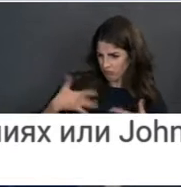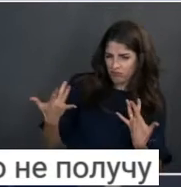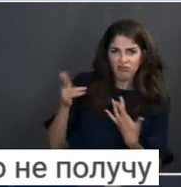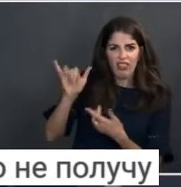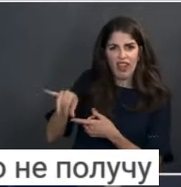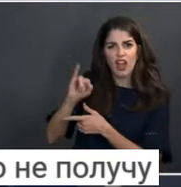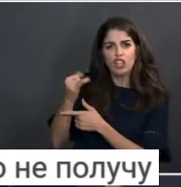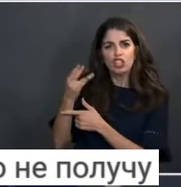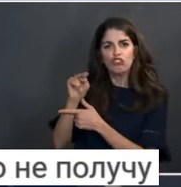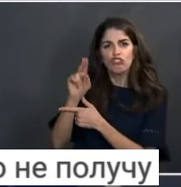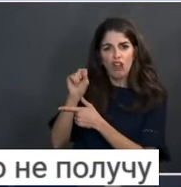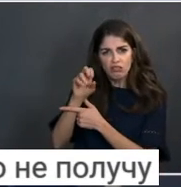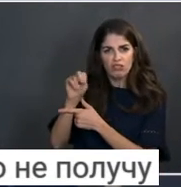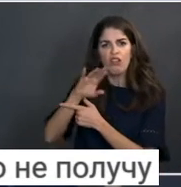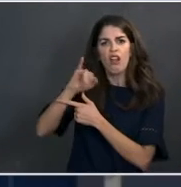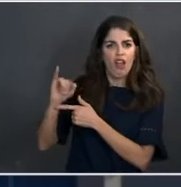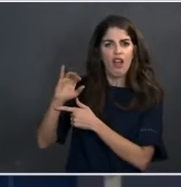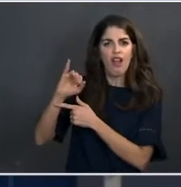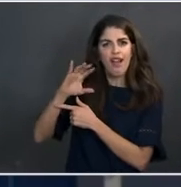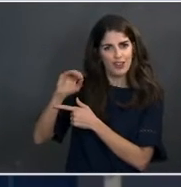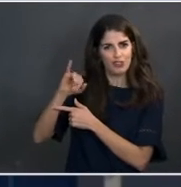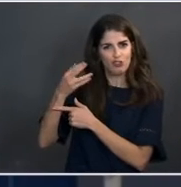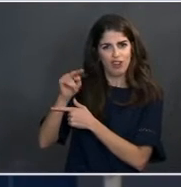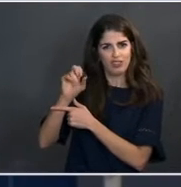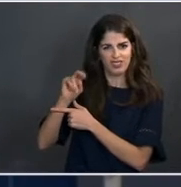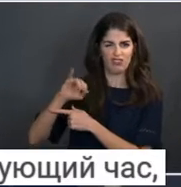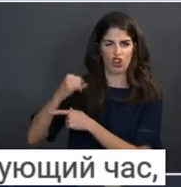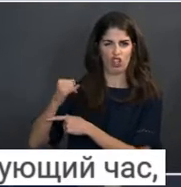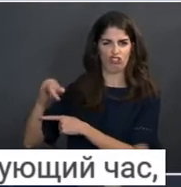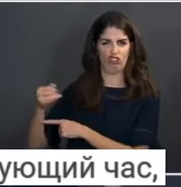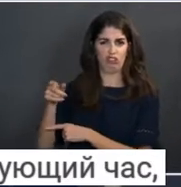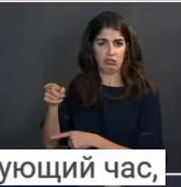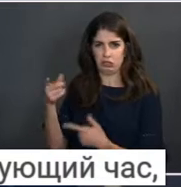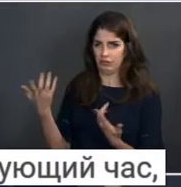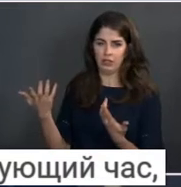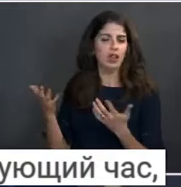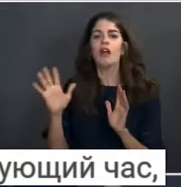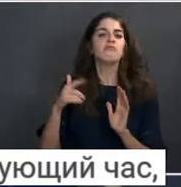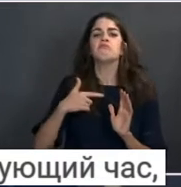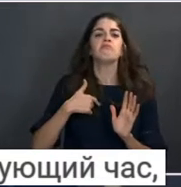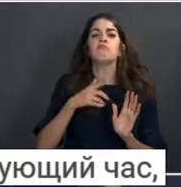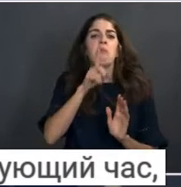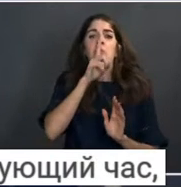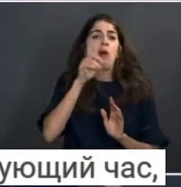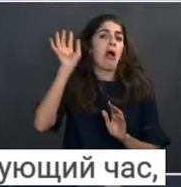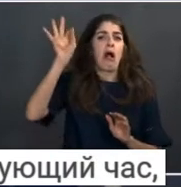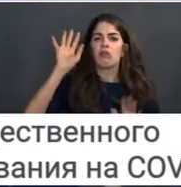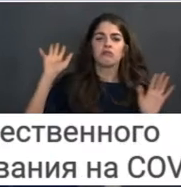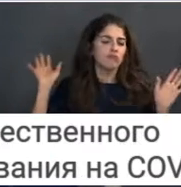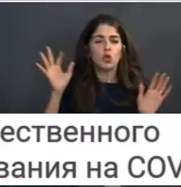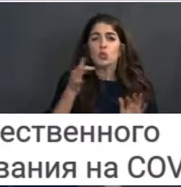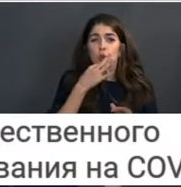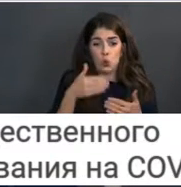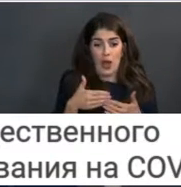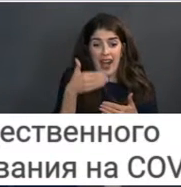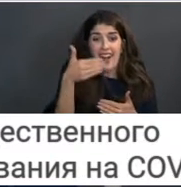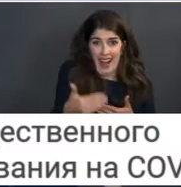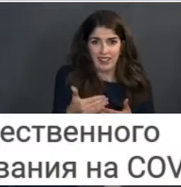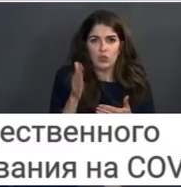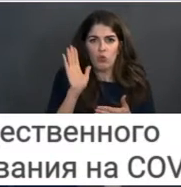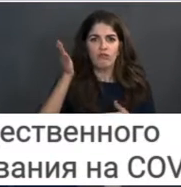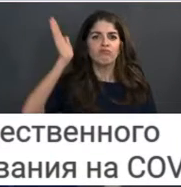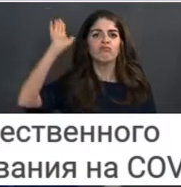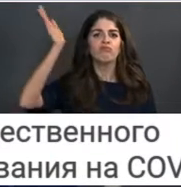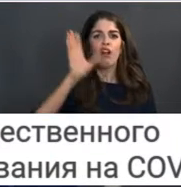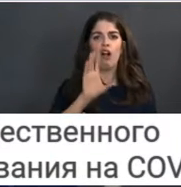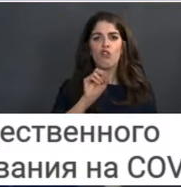Johnson. I'm here to tell you that I'm not going to get ahead of the experts who you will all get to hear from in the next hour in our public health